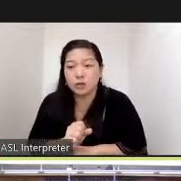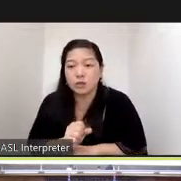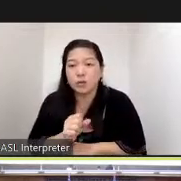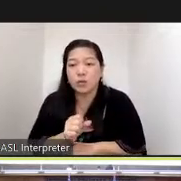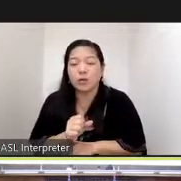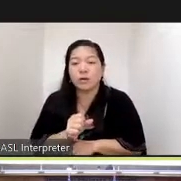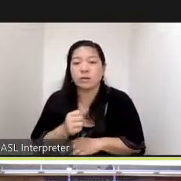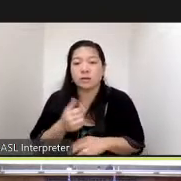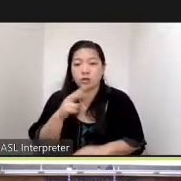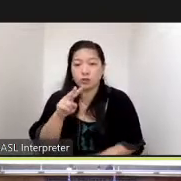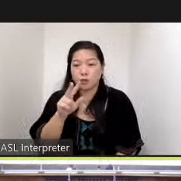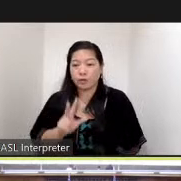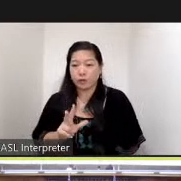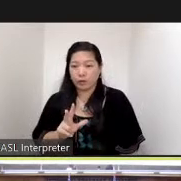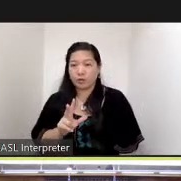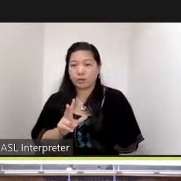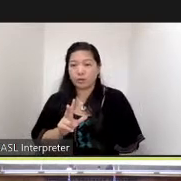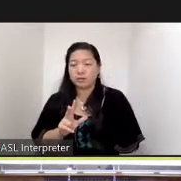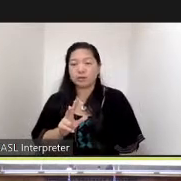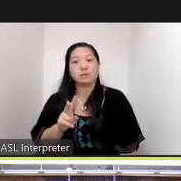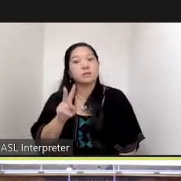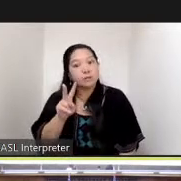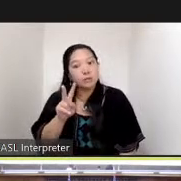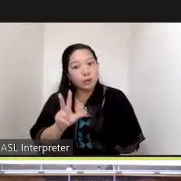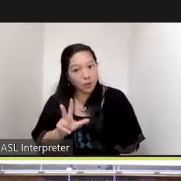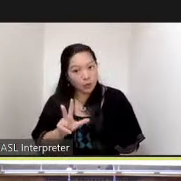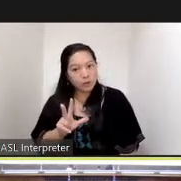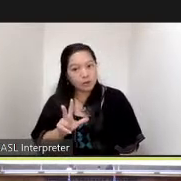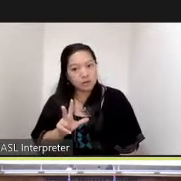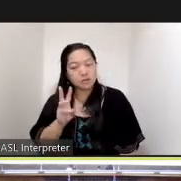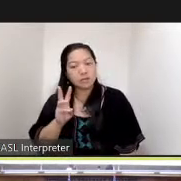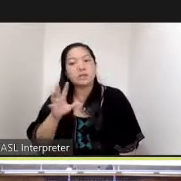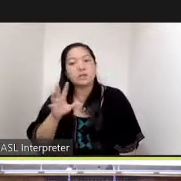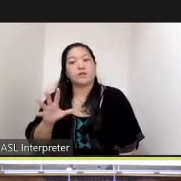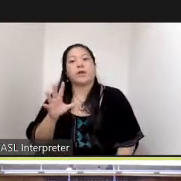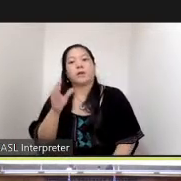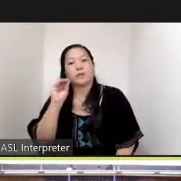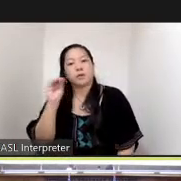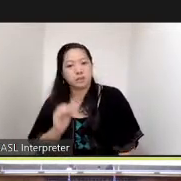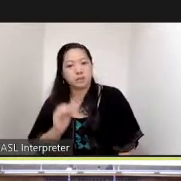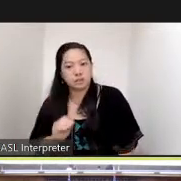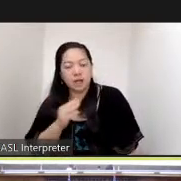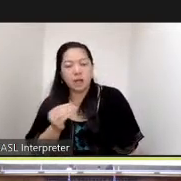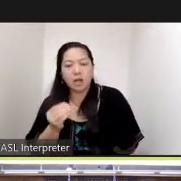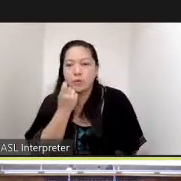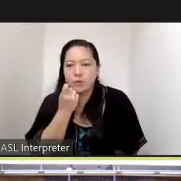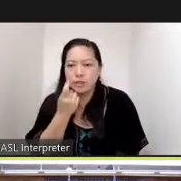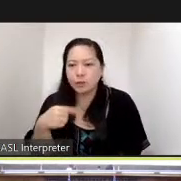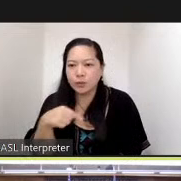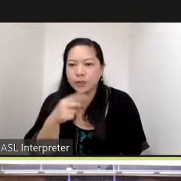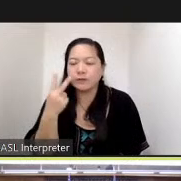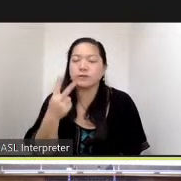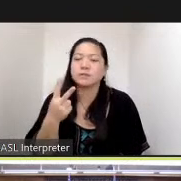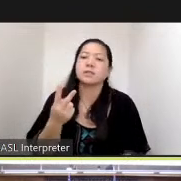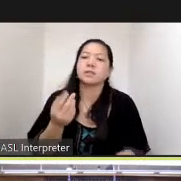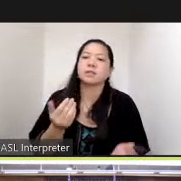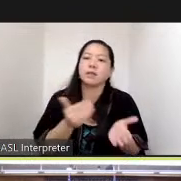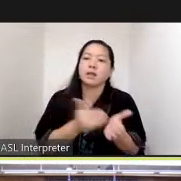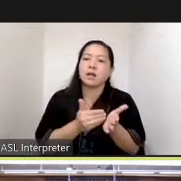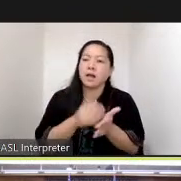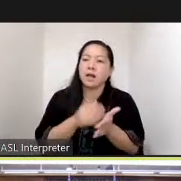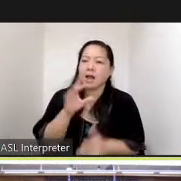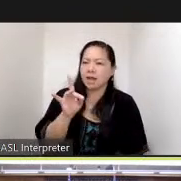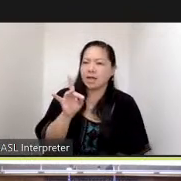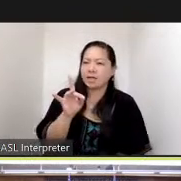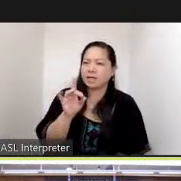65%. Now, recently, those over 80, recently we've seen an uptick in those 80 plus who have